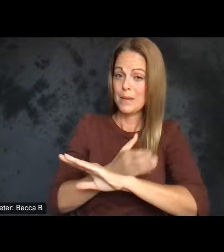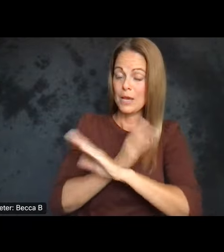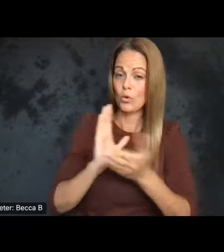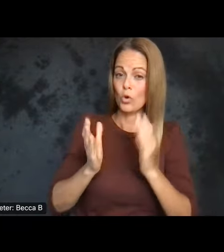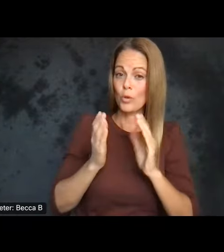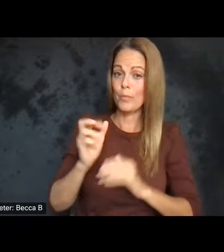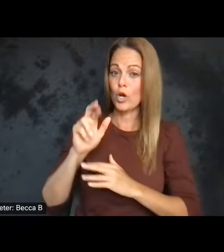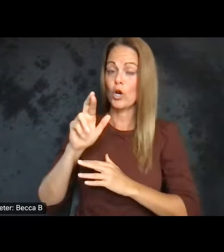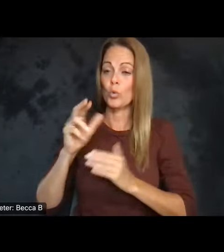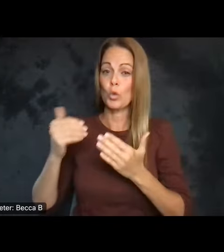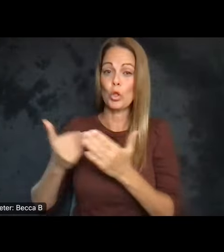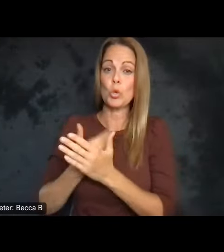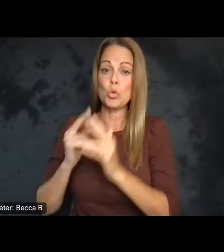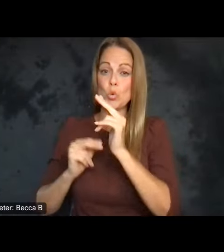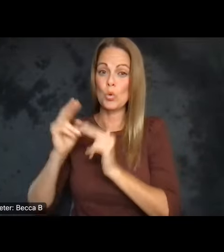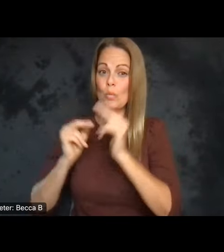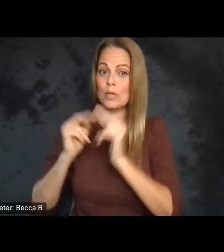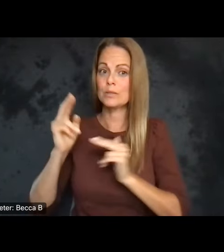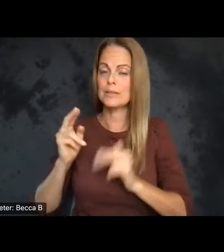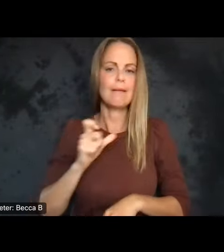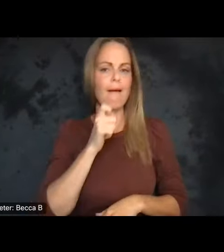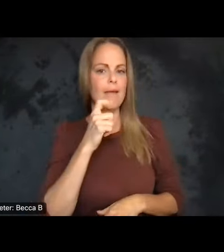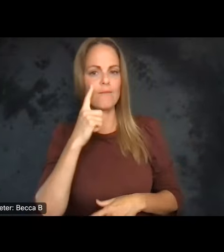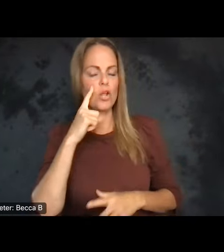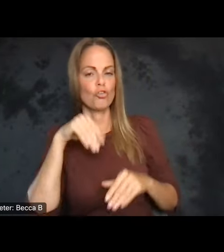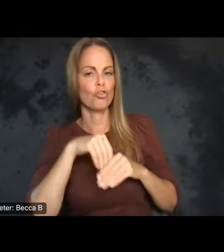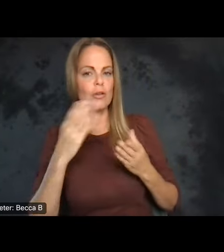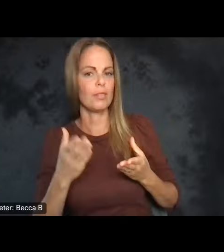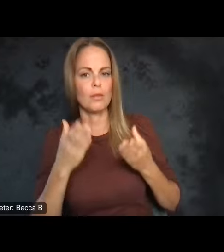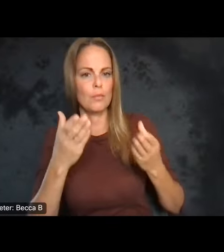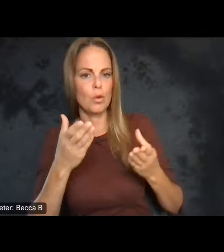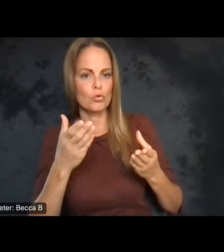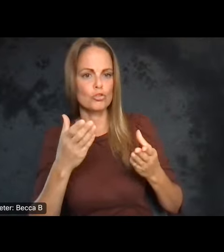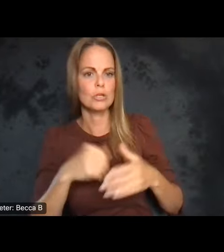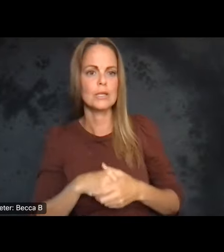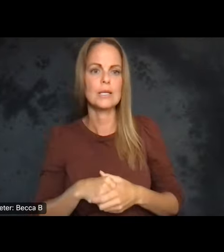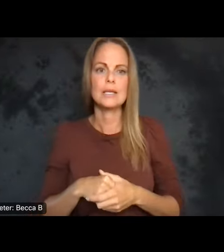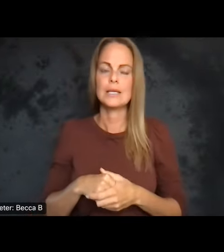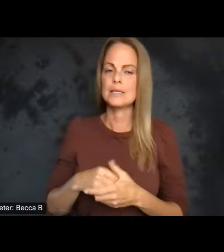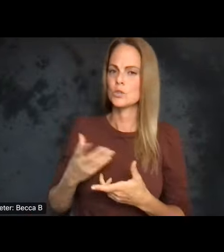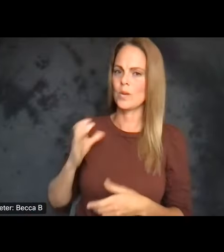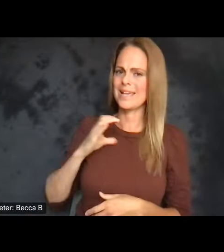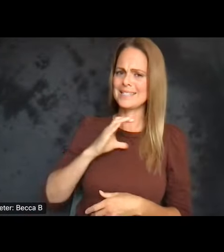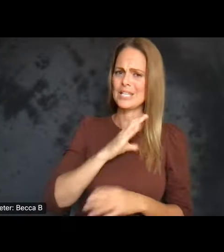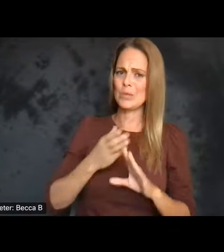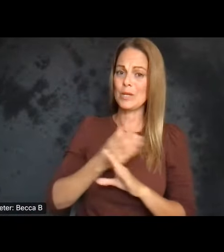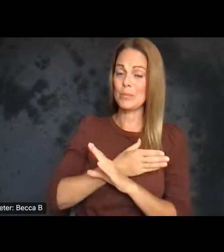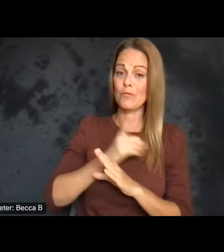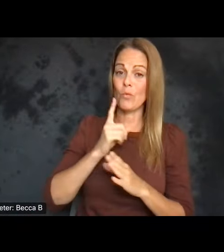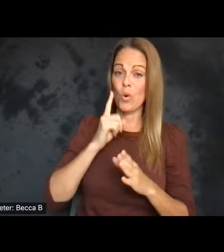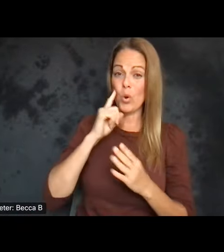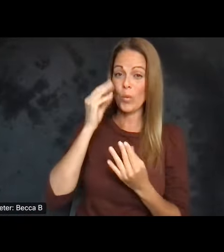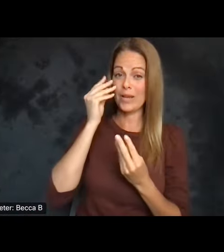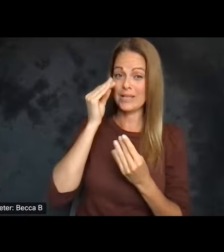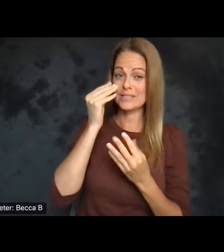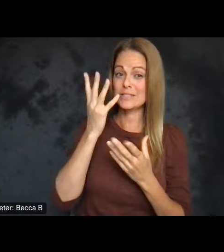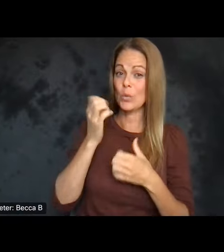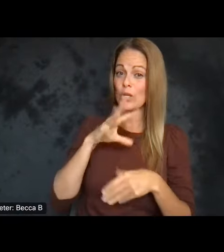in the motion, I have not heard it in the motion. But Okay. I mean, I guess as a committee before we consider the motion. you want to include it in the